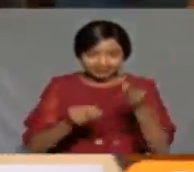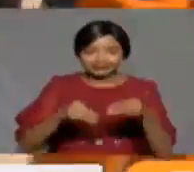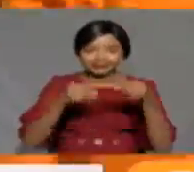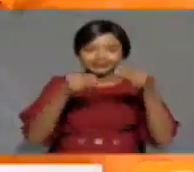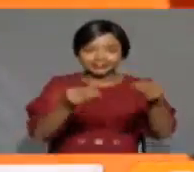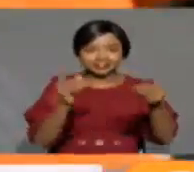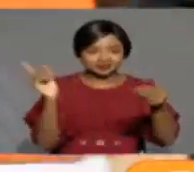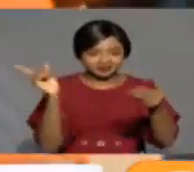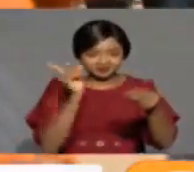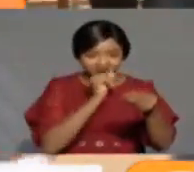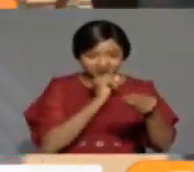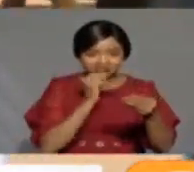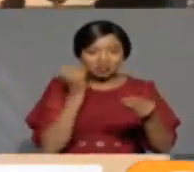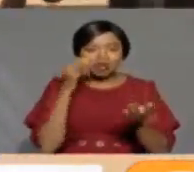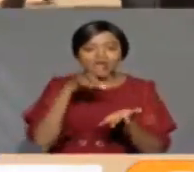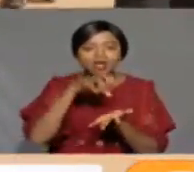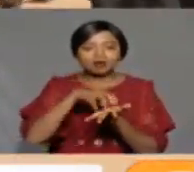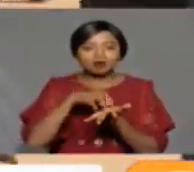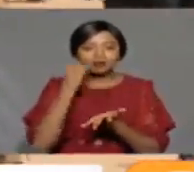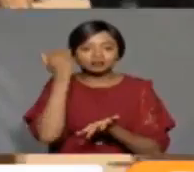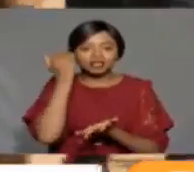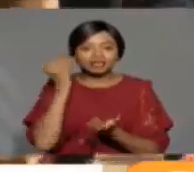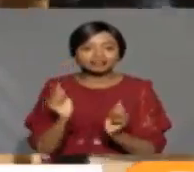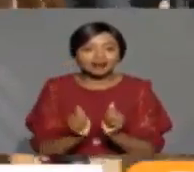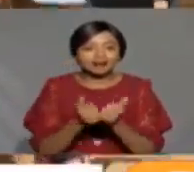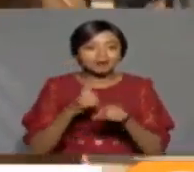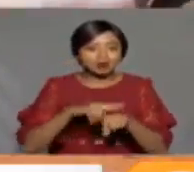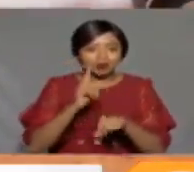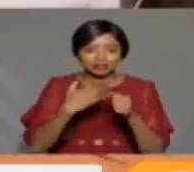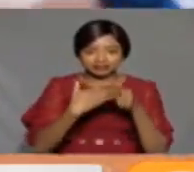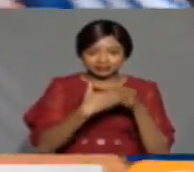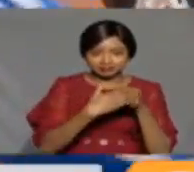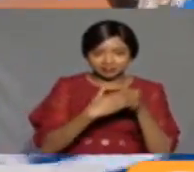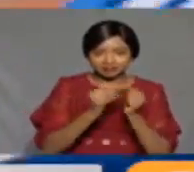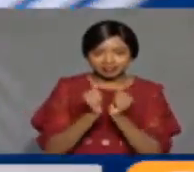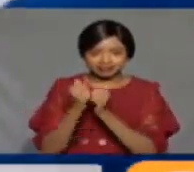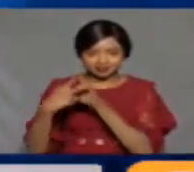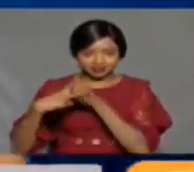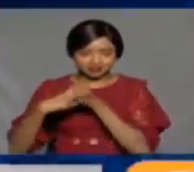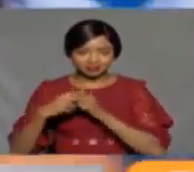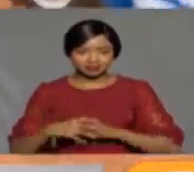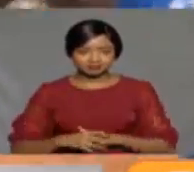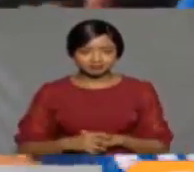Sub-County. The case will come up for mention on September 17th.